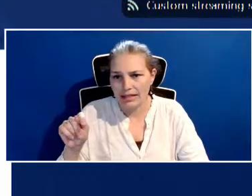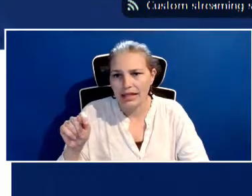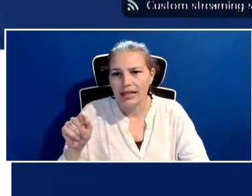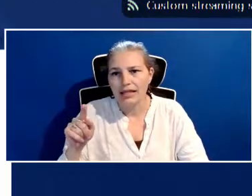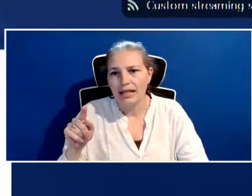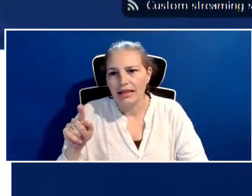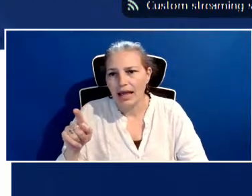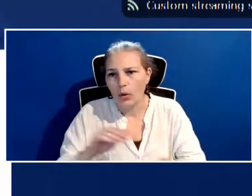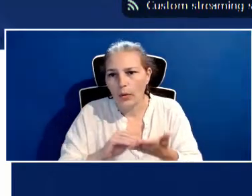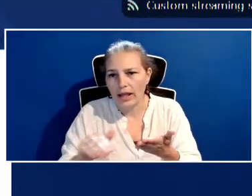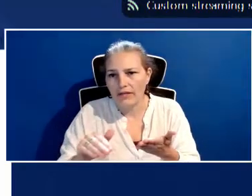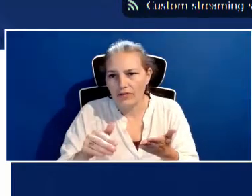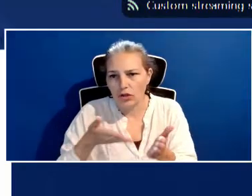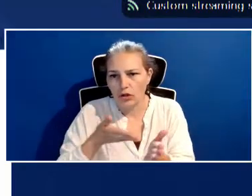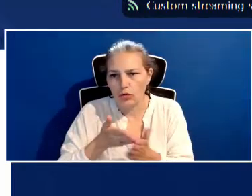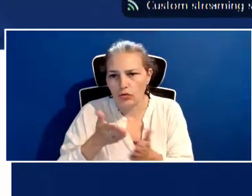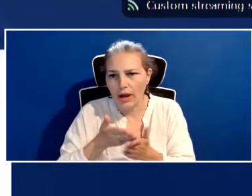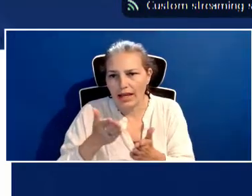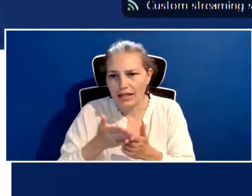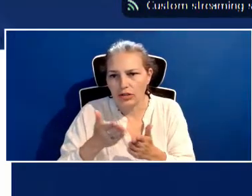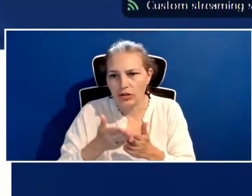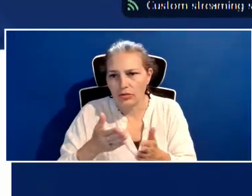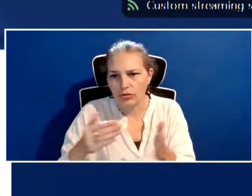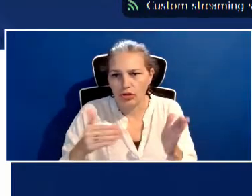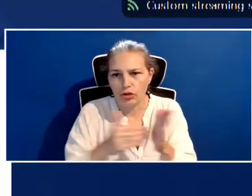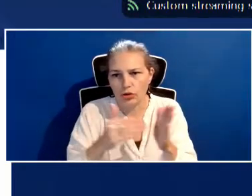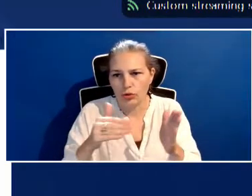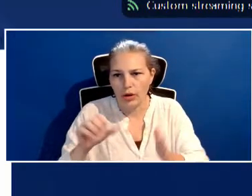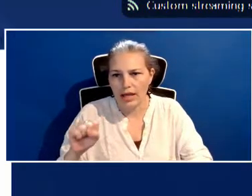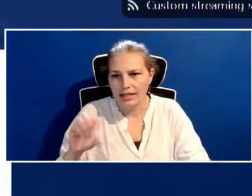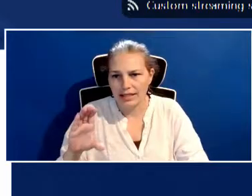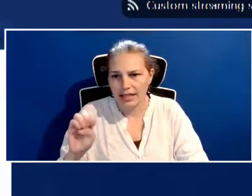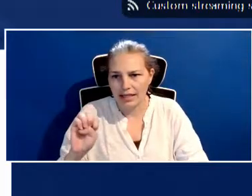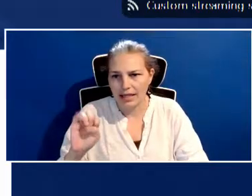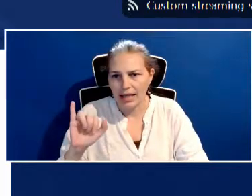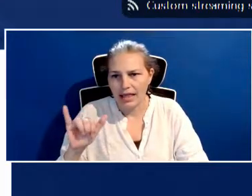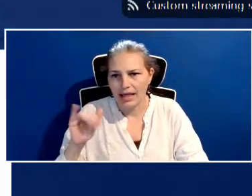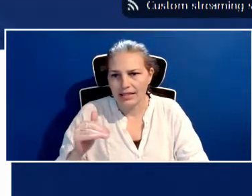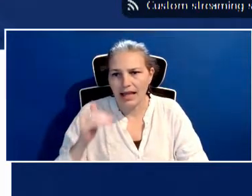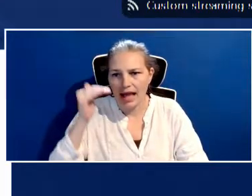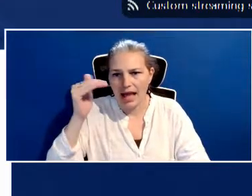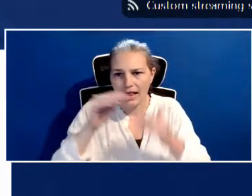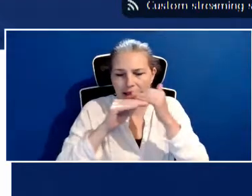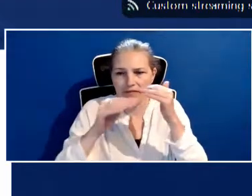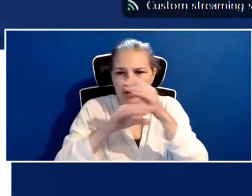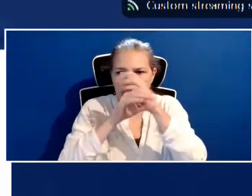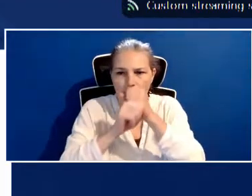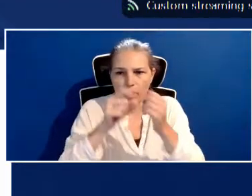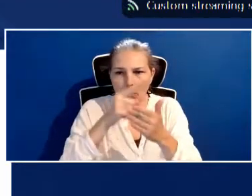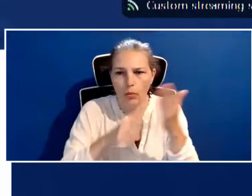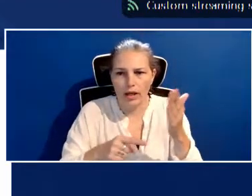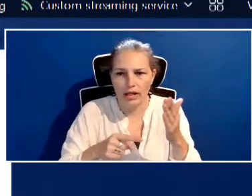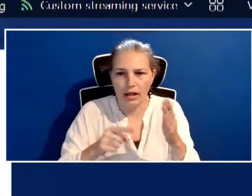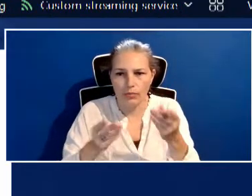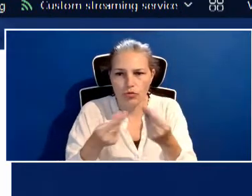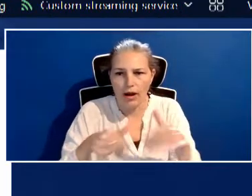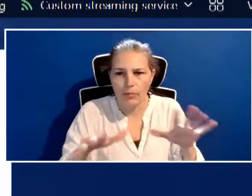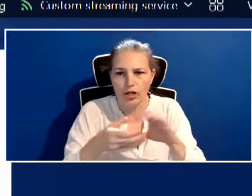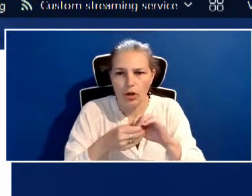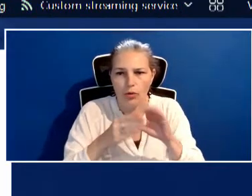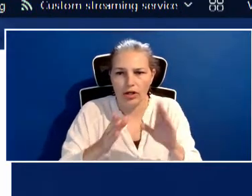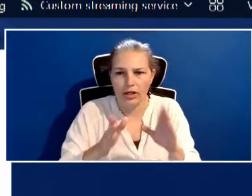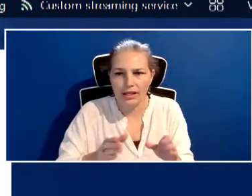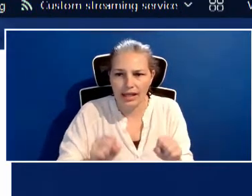SCE. This was just a brief high-level summary of what an impacted property owner can expect when